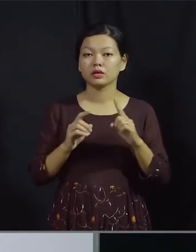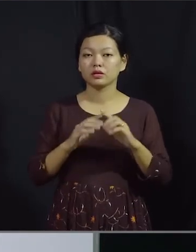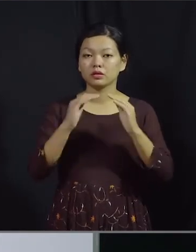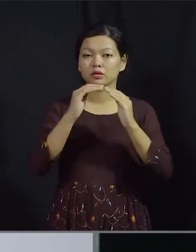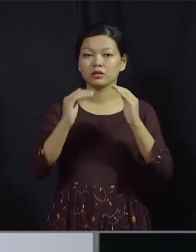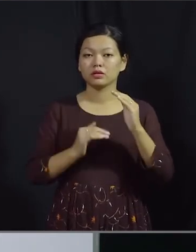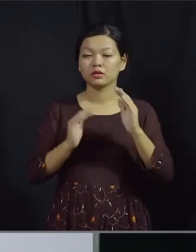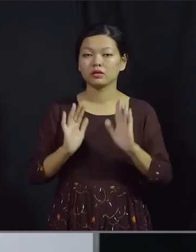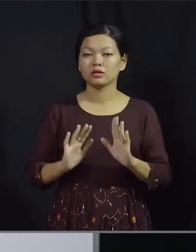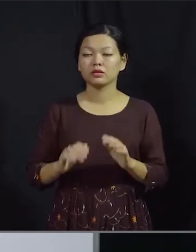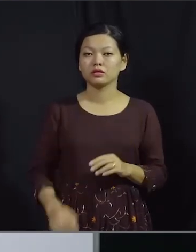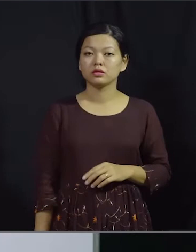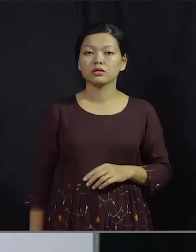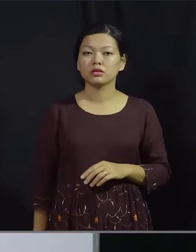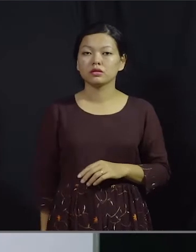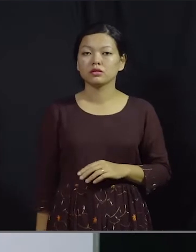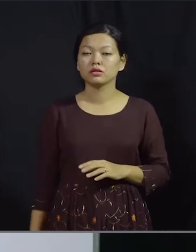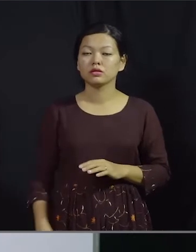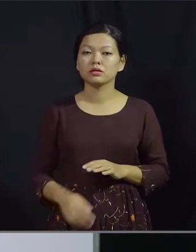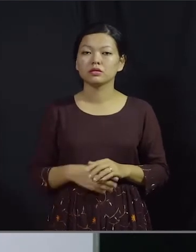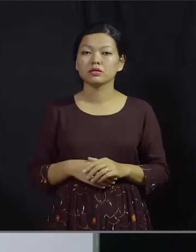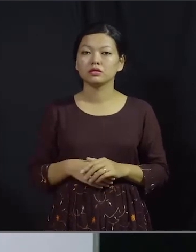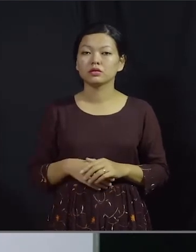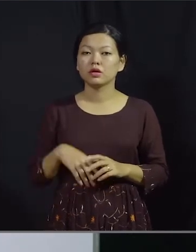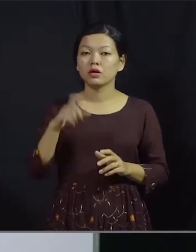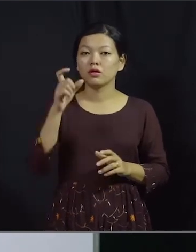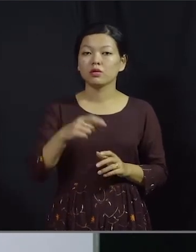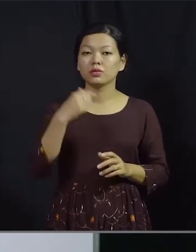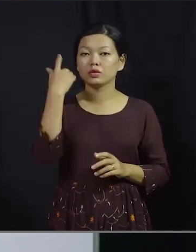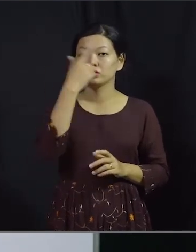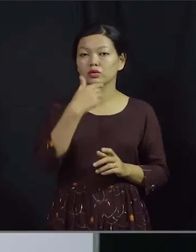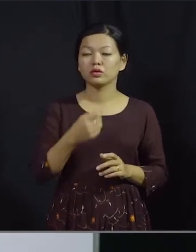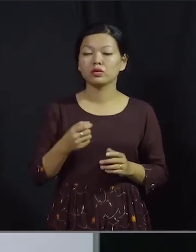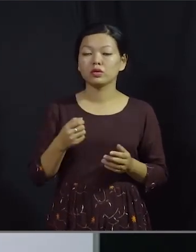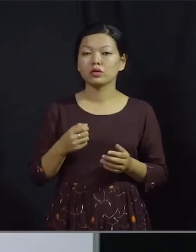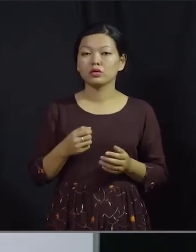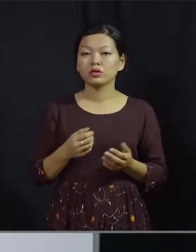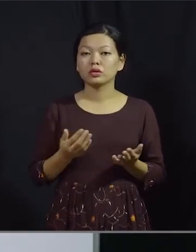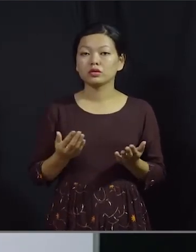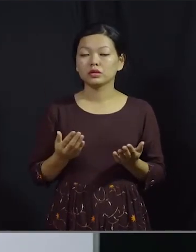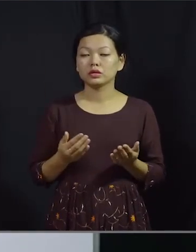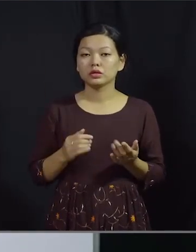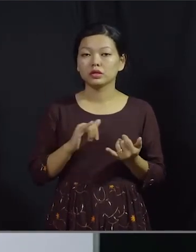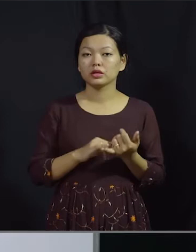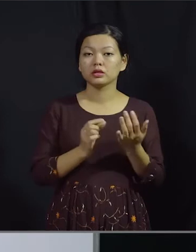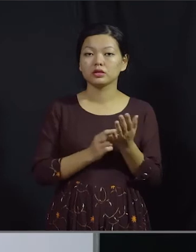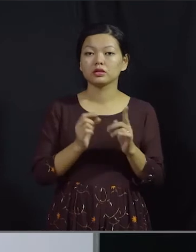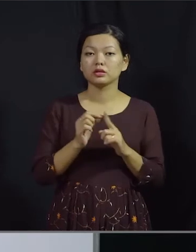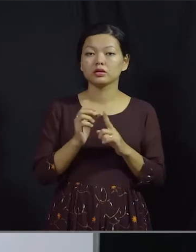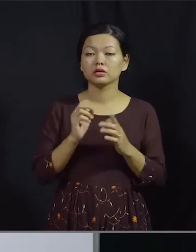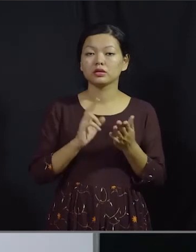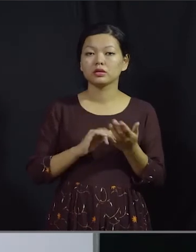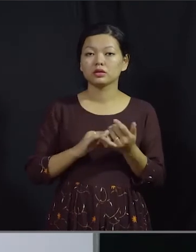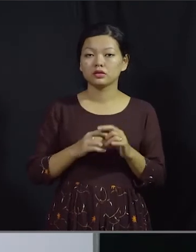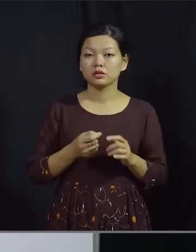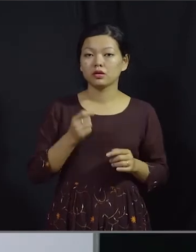That means the debtor whose dues of 3,000 were written off as bad debts paid 80% in full settlement. It